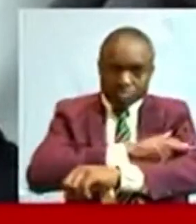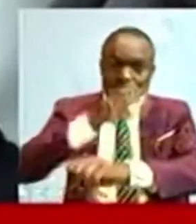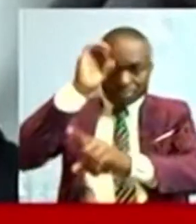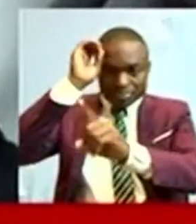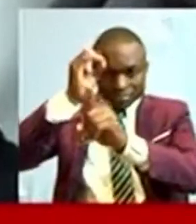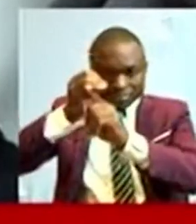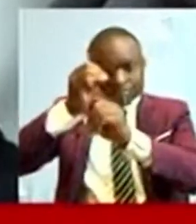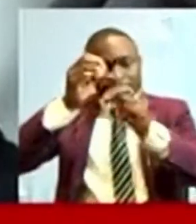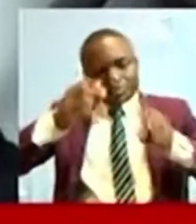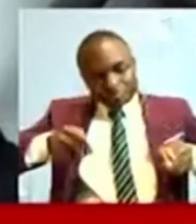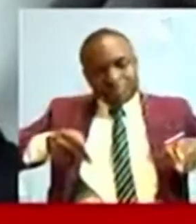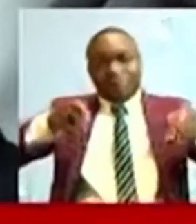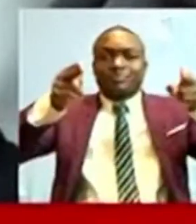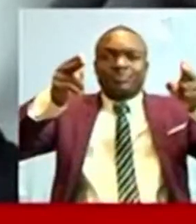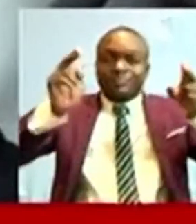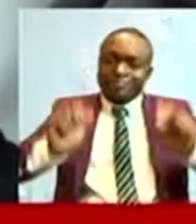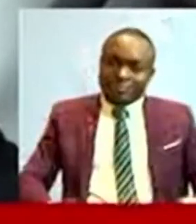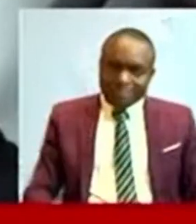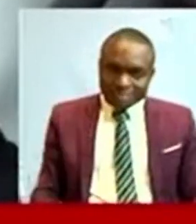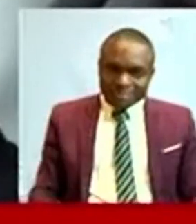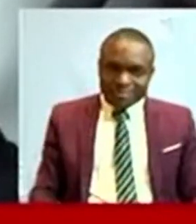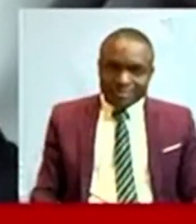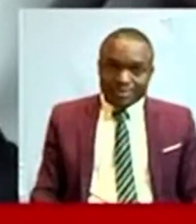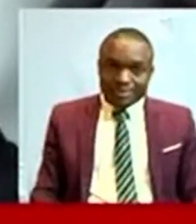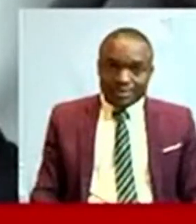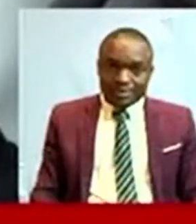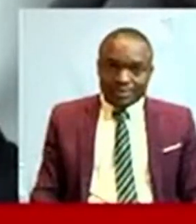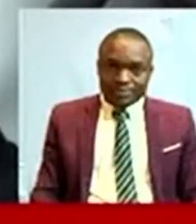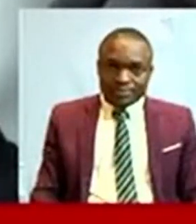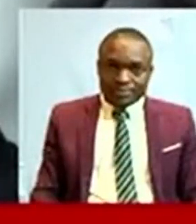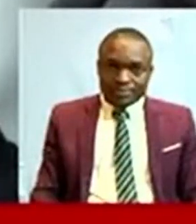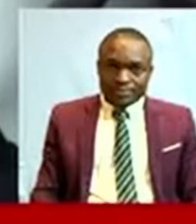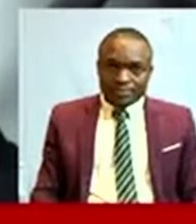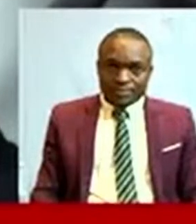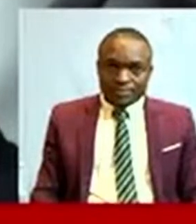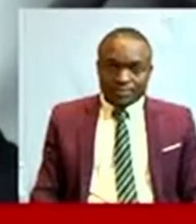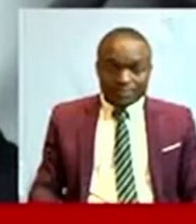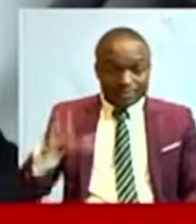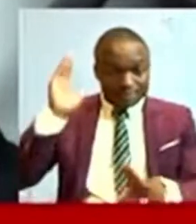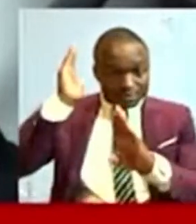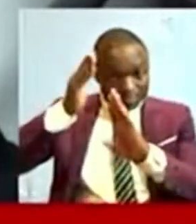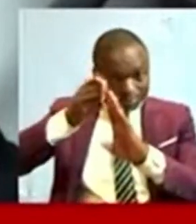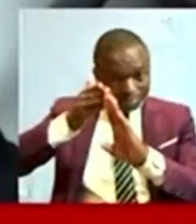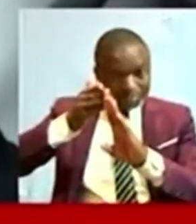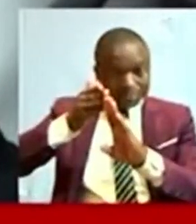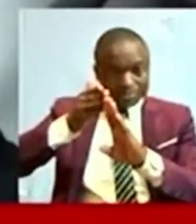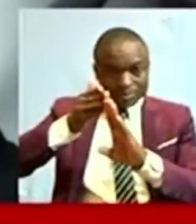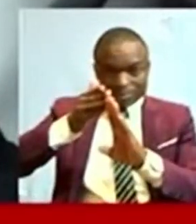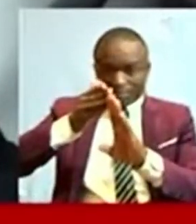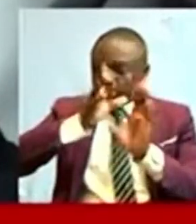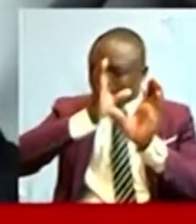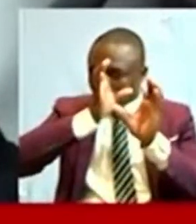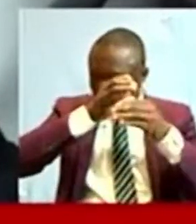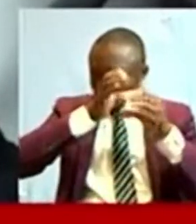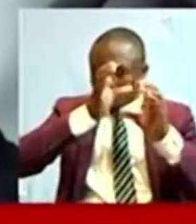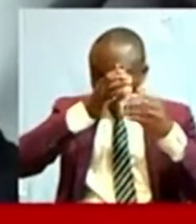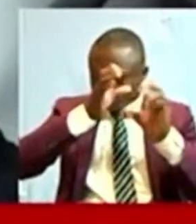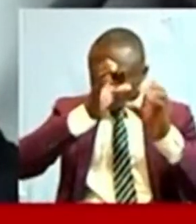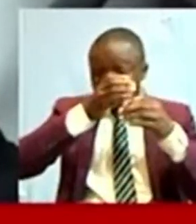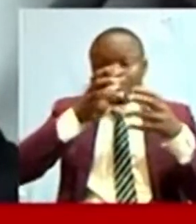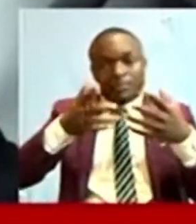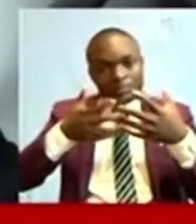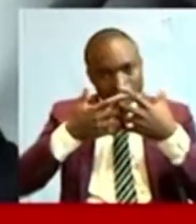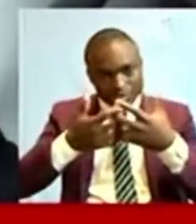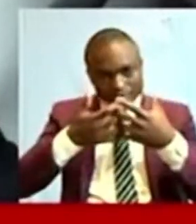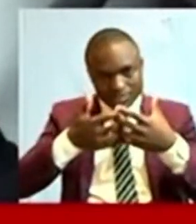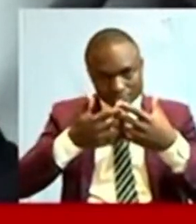higher, especially for the essential diagnostic as well as equipment used